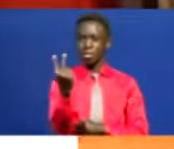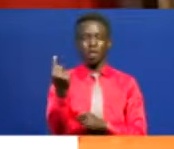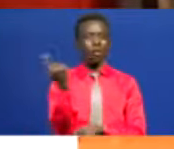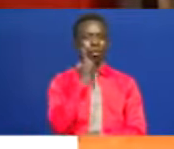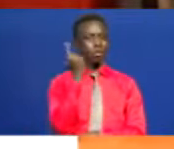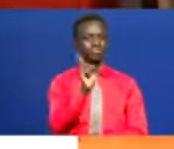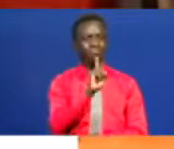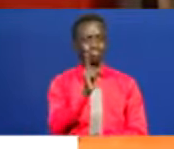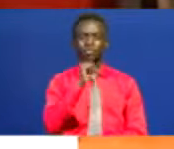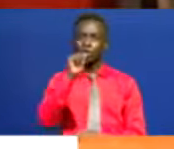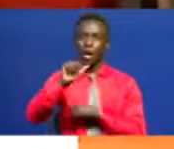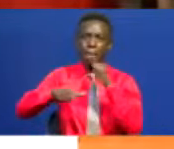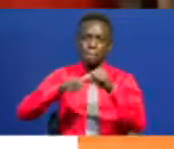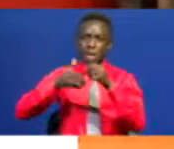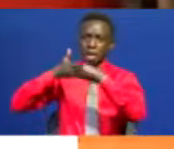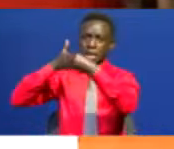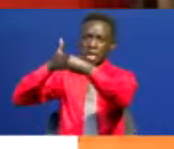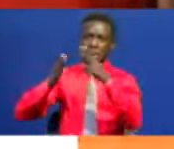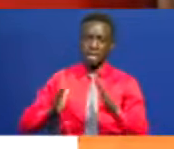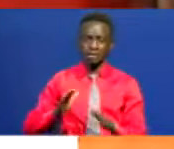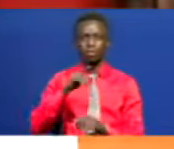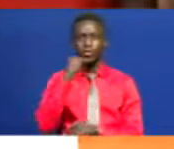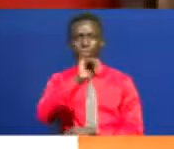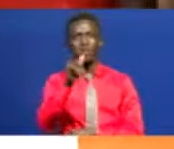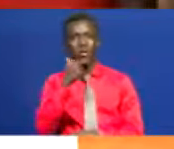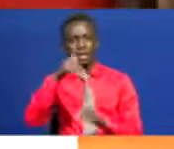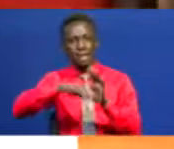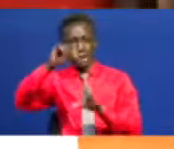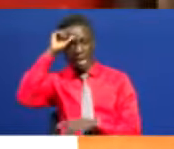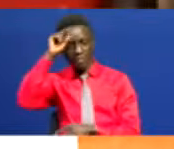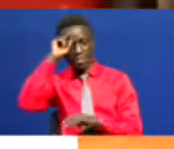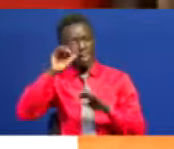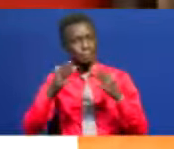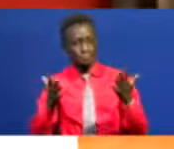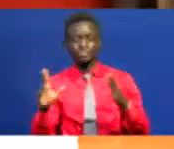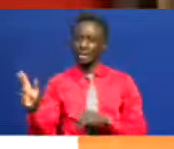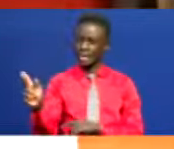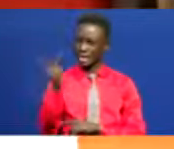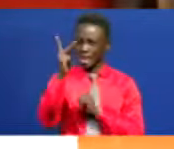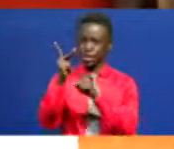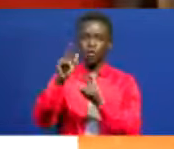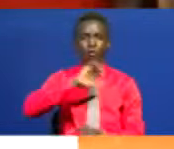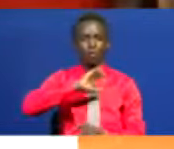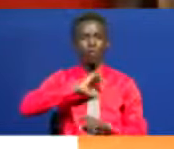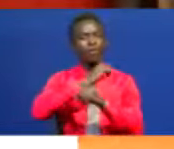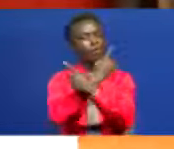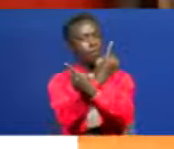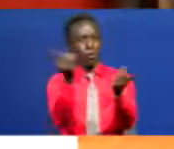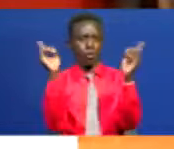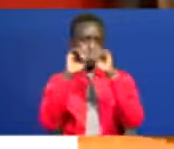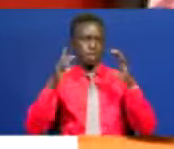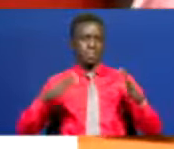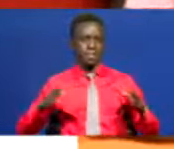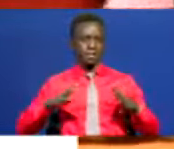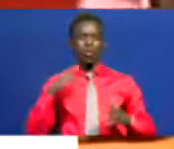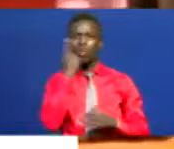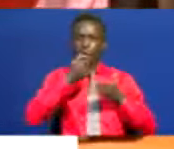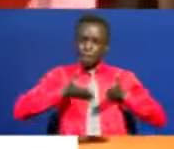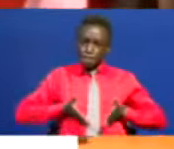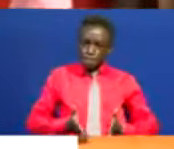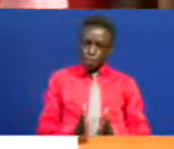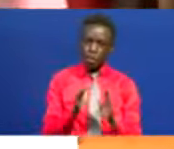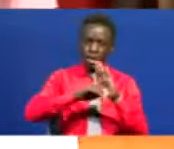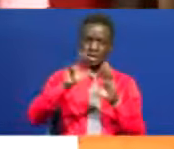sisi na wao walio katika serikali. Kenya ni ya Mkenya yote yule wa kawaida, mtoto ambaye amesaliwa na yule